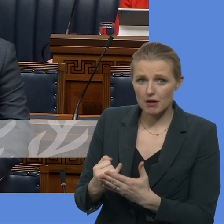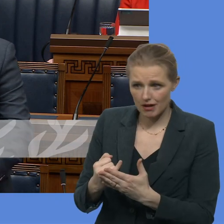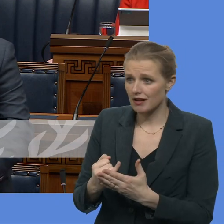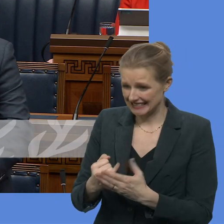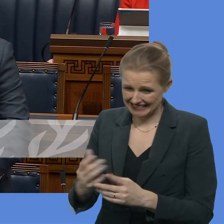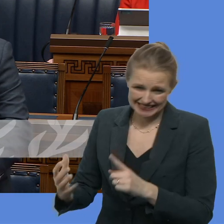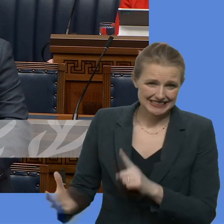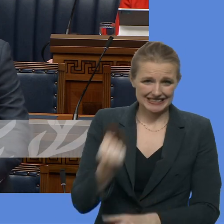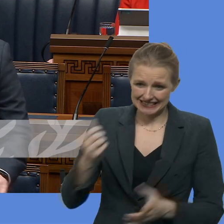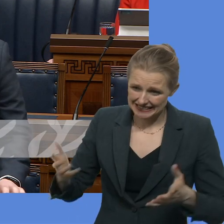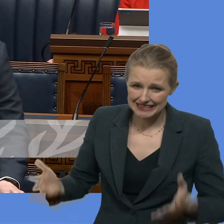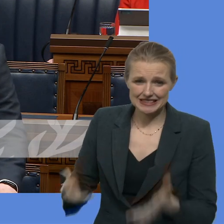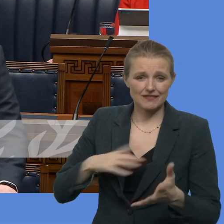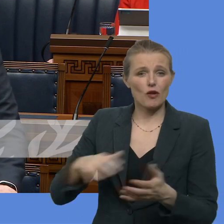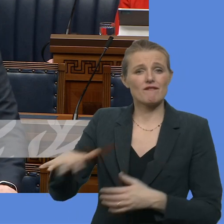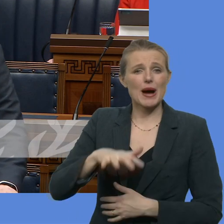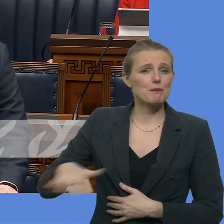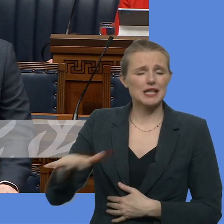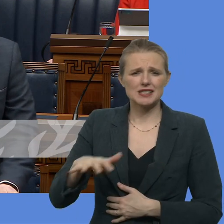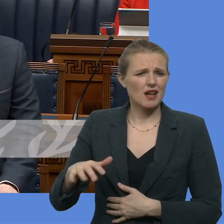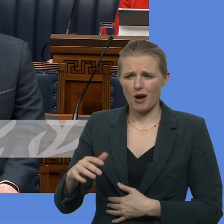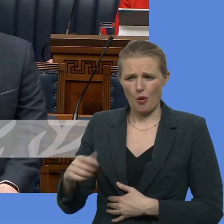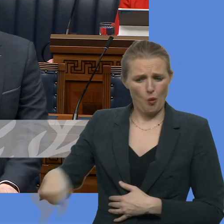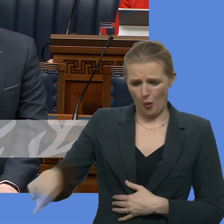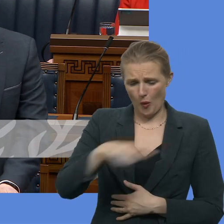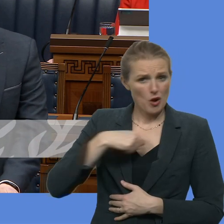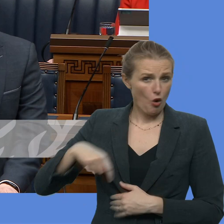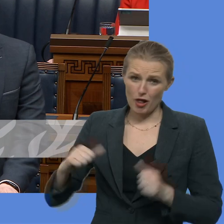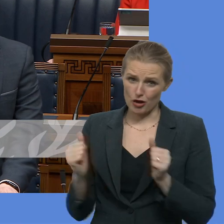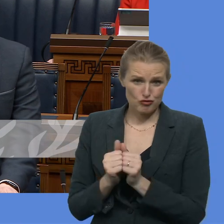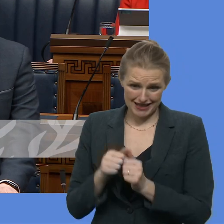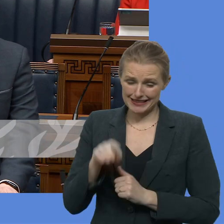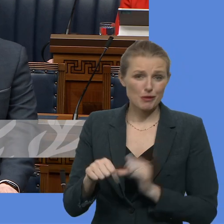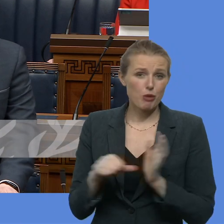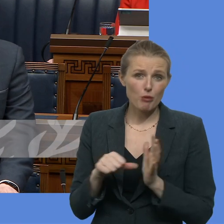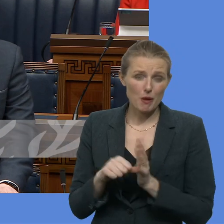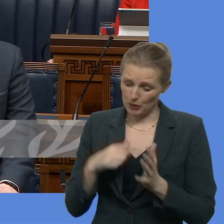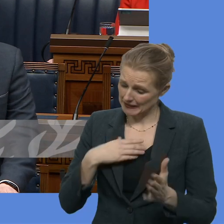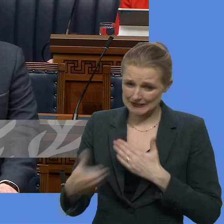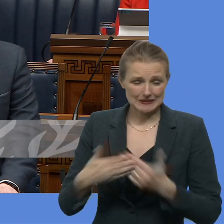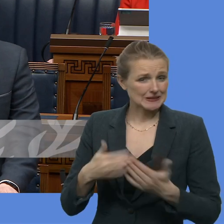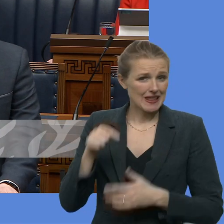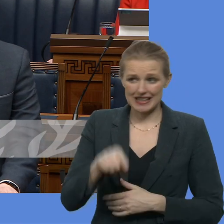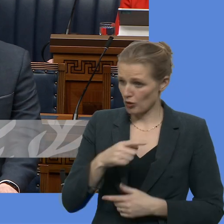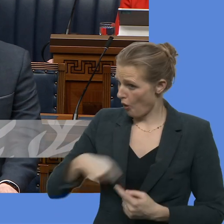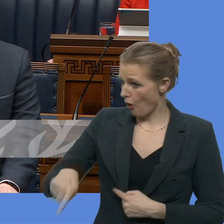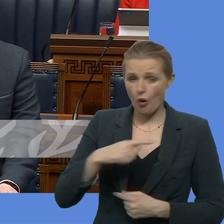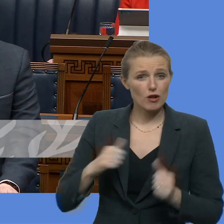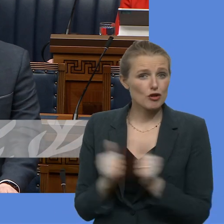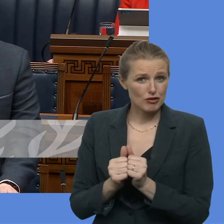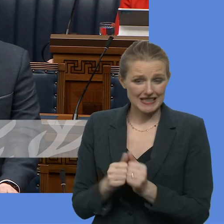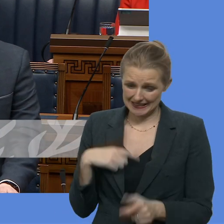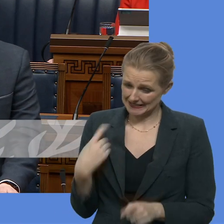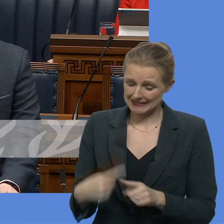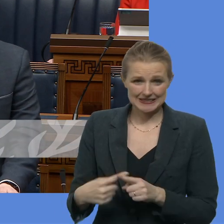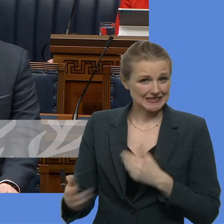help. There is no disagreement between parties within the executive on the need to get this done, and to get this done quickly.